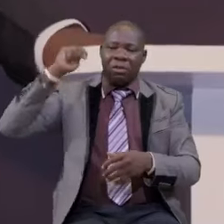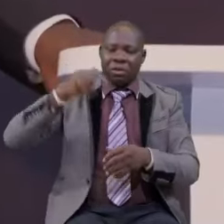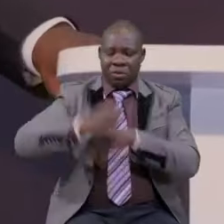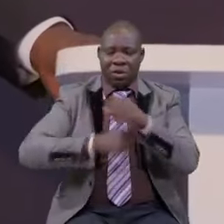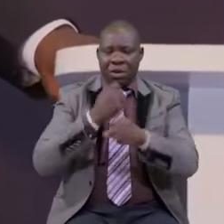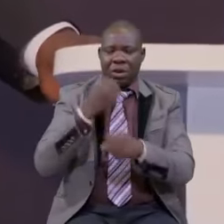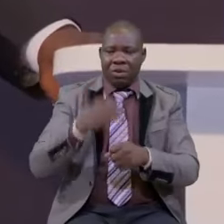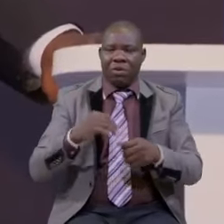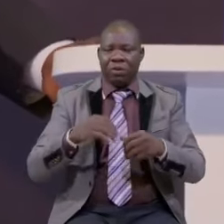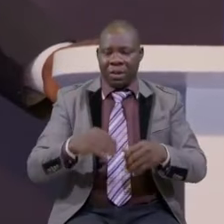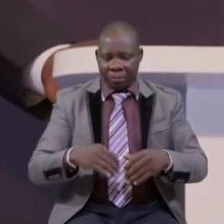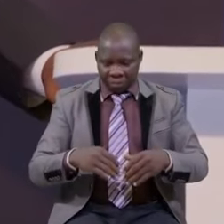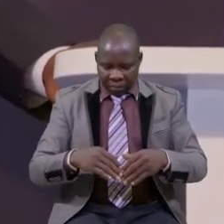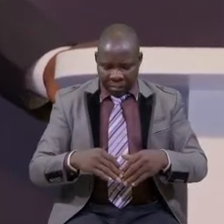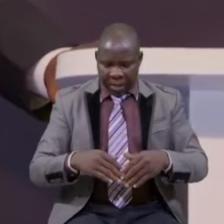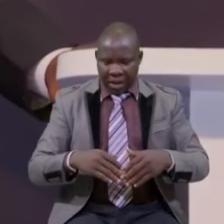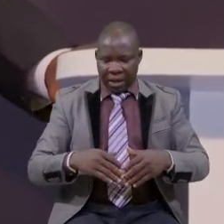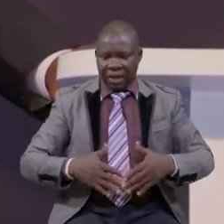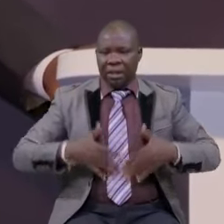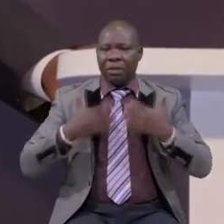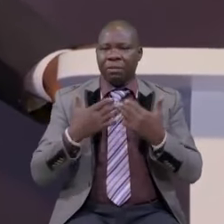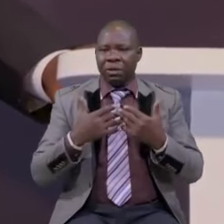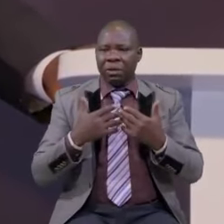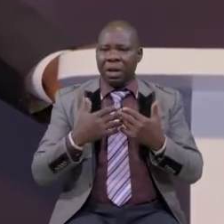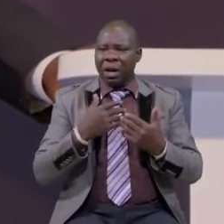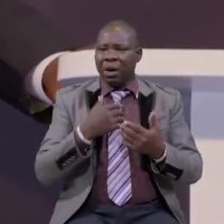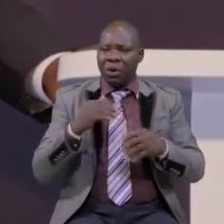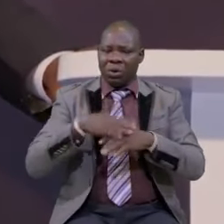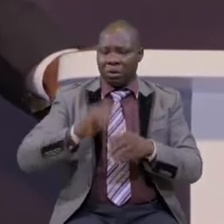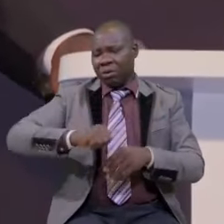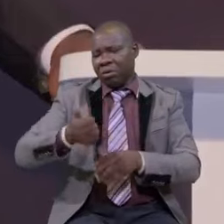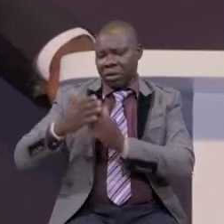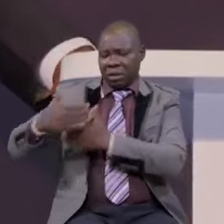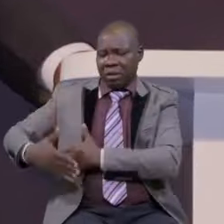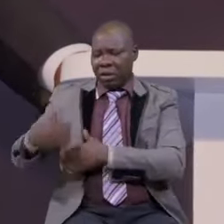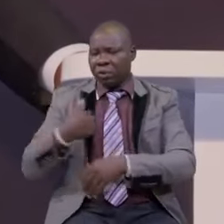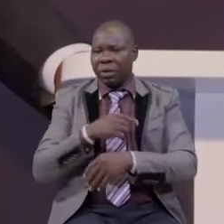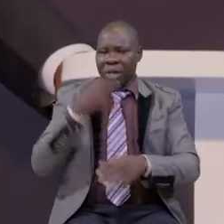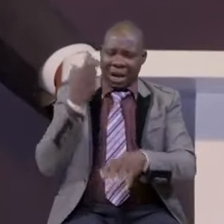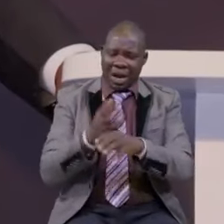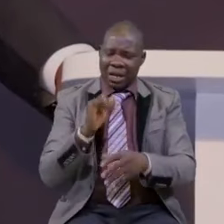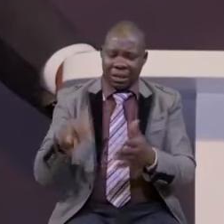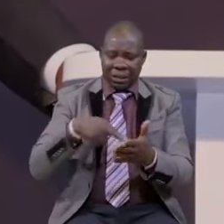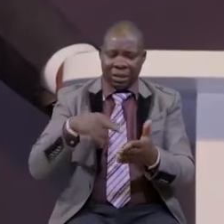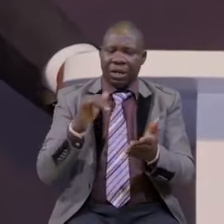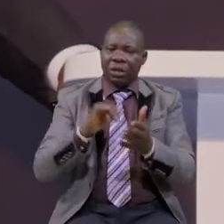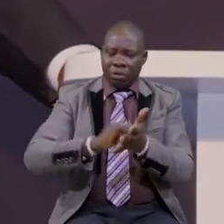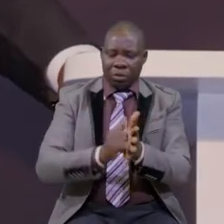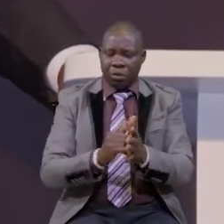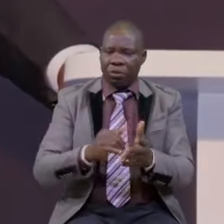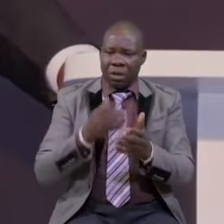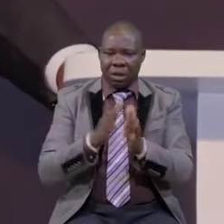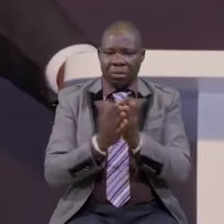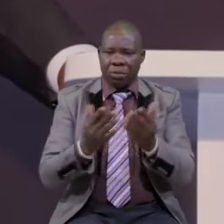the other side, we hardly read those books. The ones that all the knowledge we get